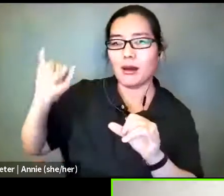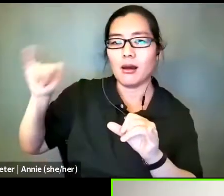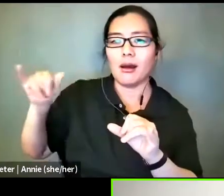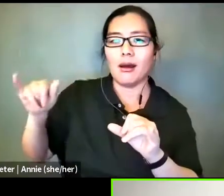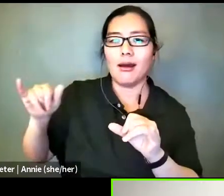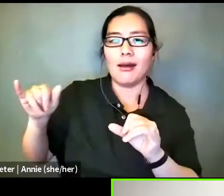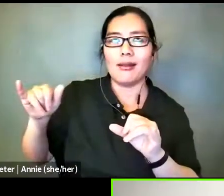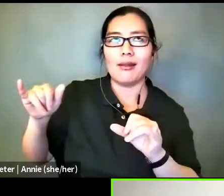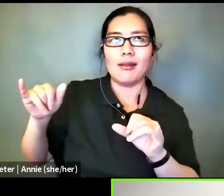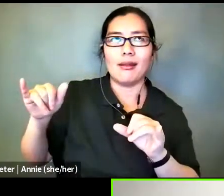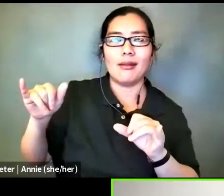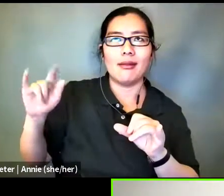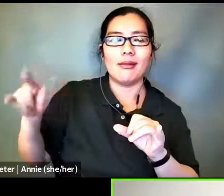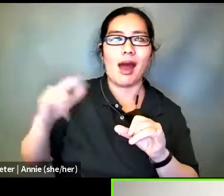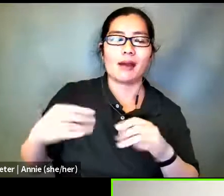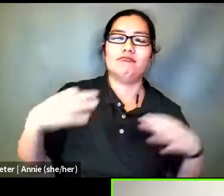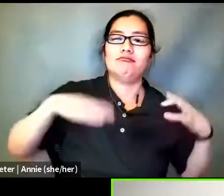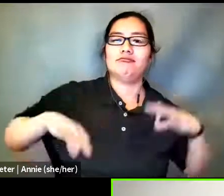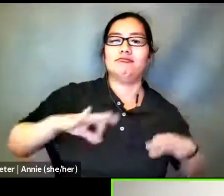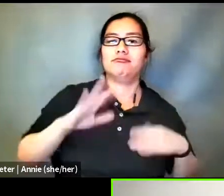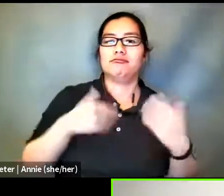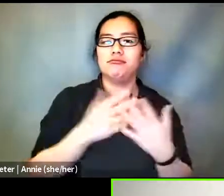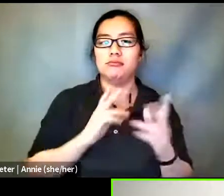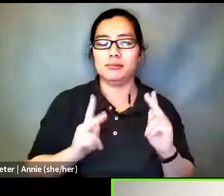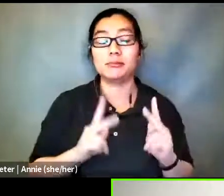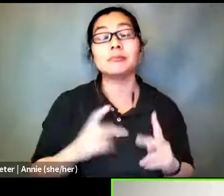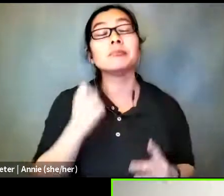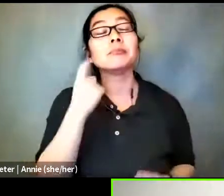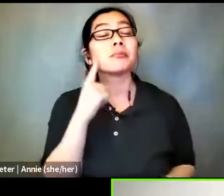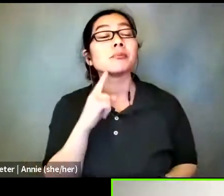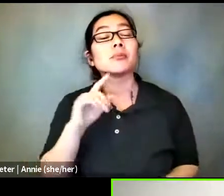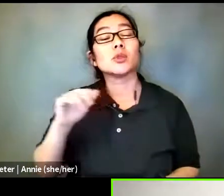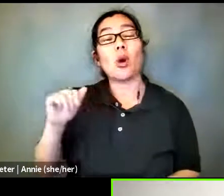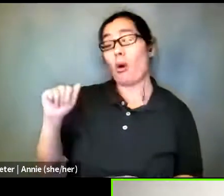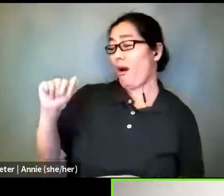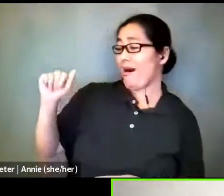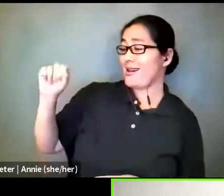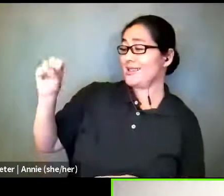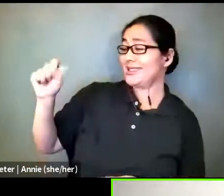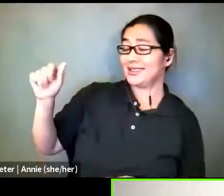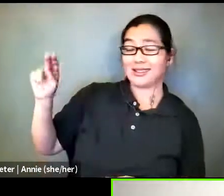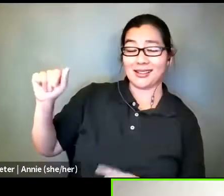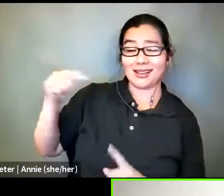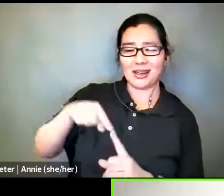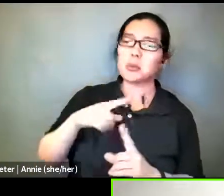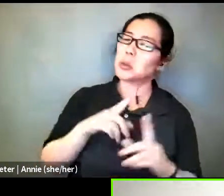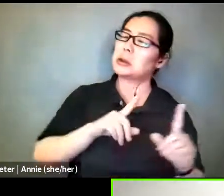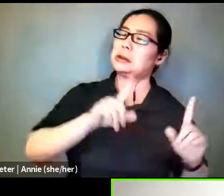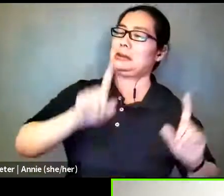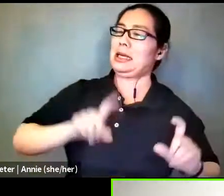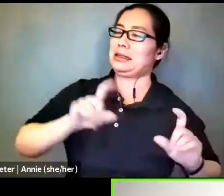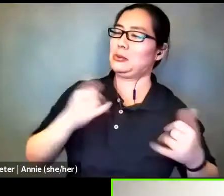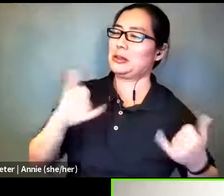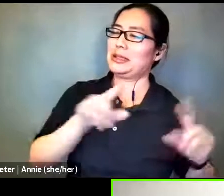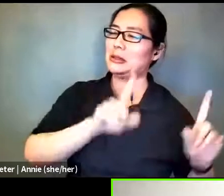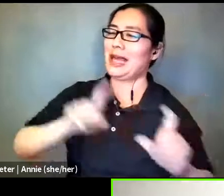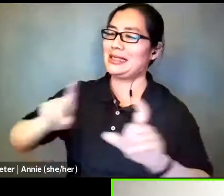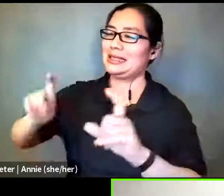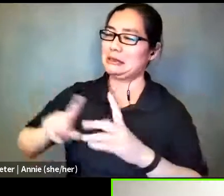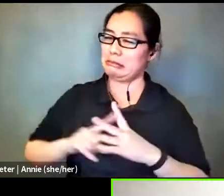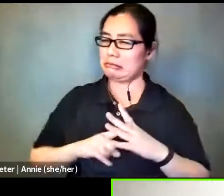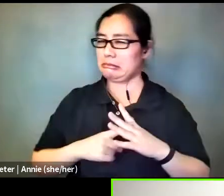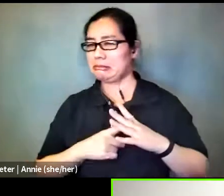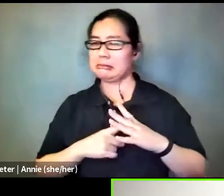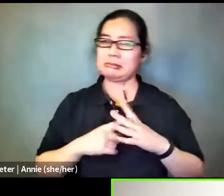or piloting stage, meaning that we're rolling it out to our managers and really hoping that we can measure how is this